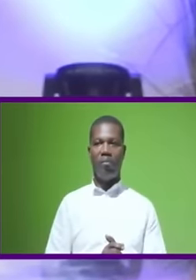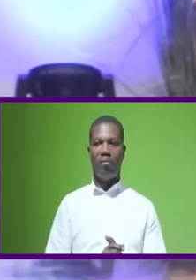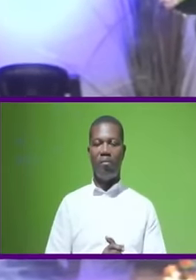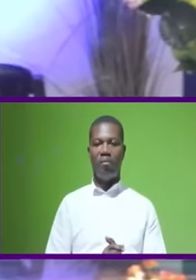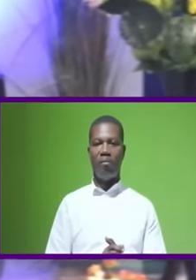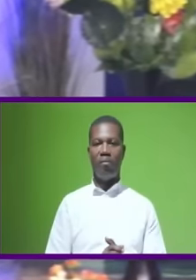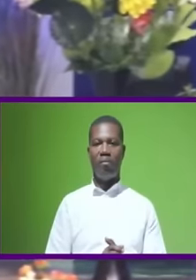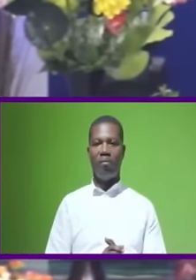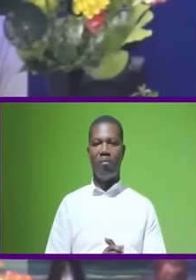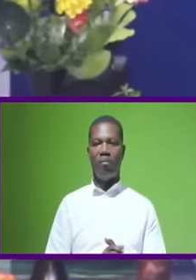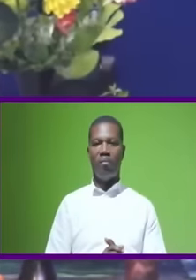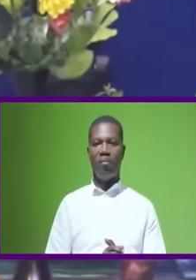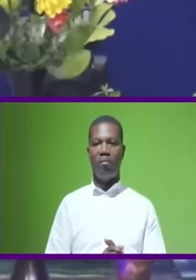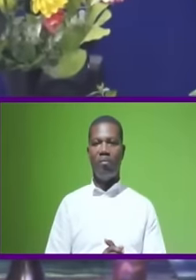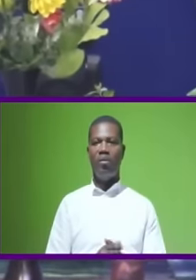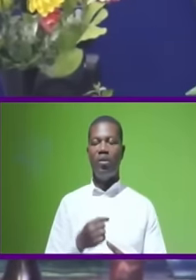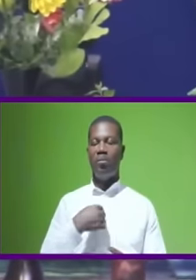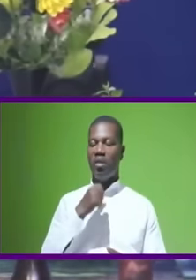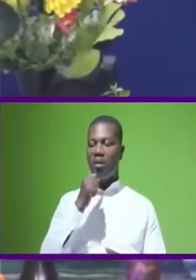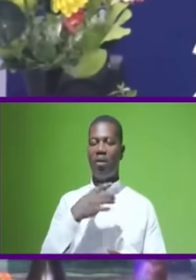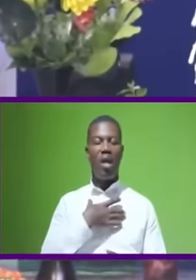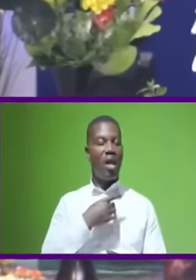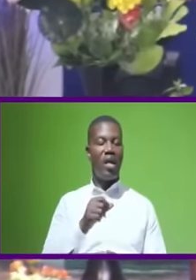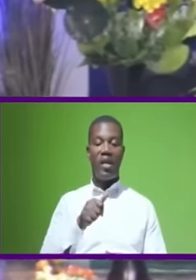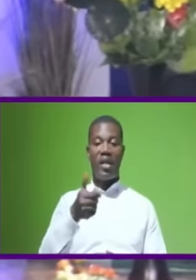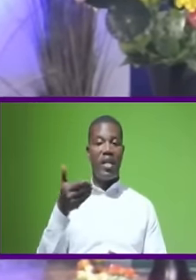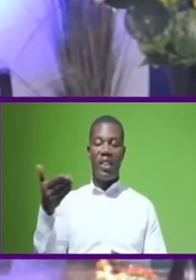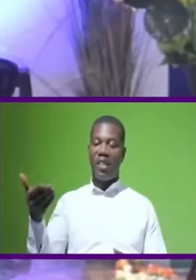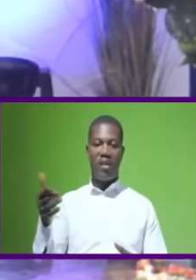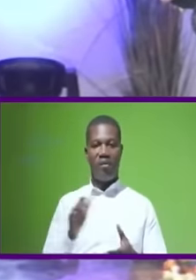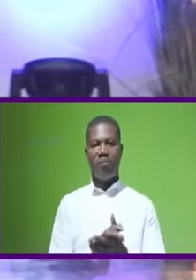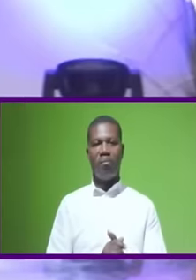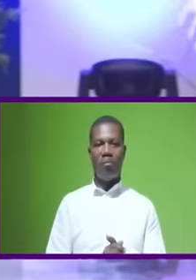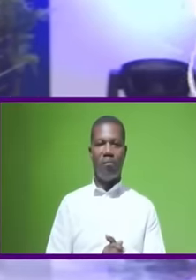or I do not envy anything. Neither do I want